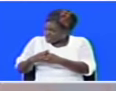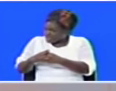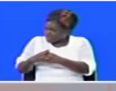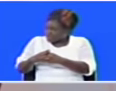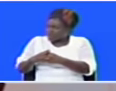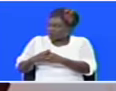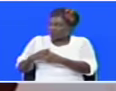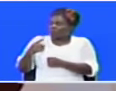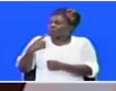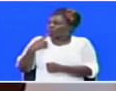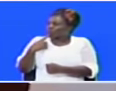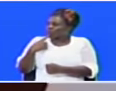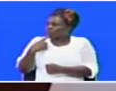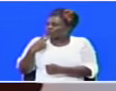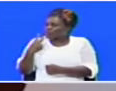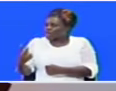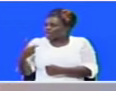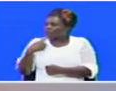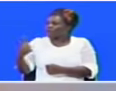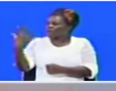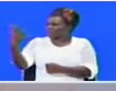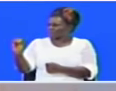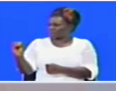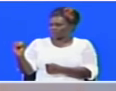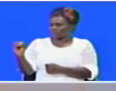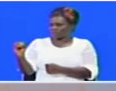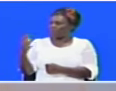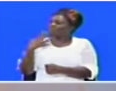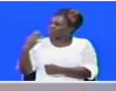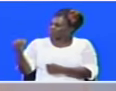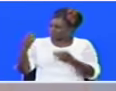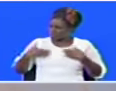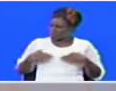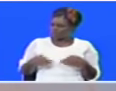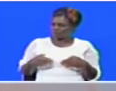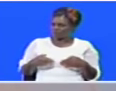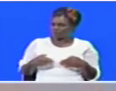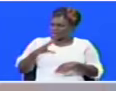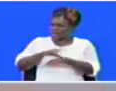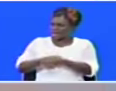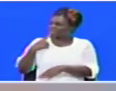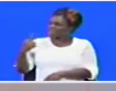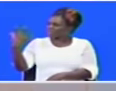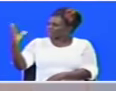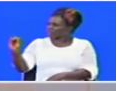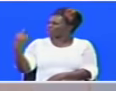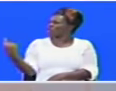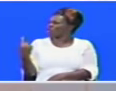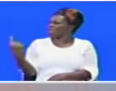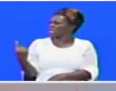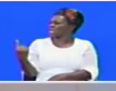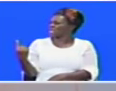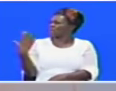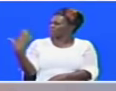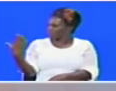the 150 or 200 in a polling center with 500 people and they've only got 150